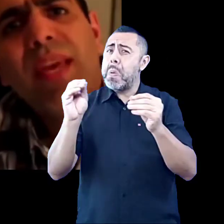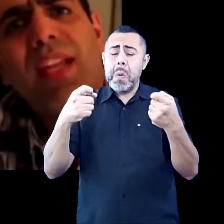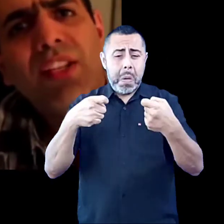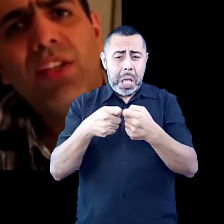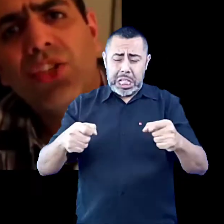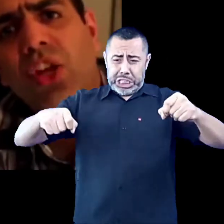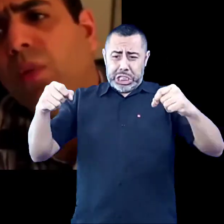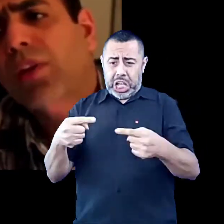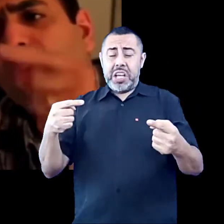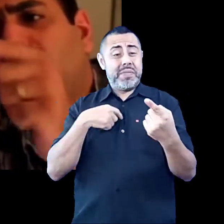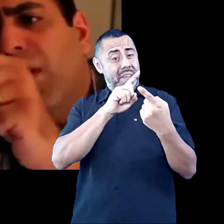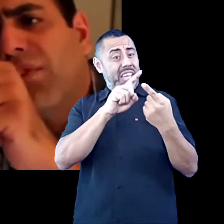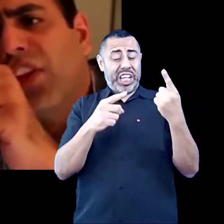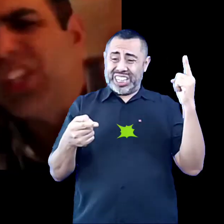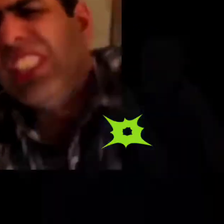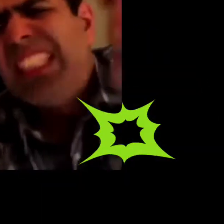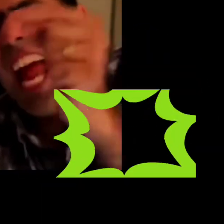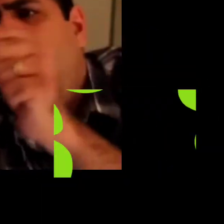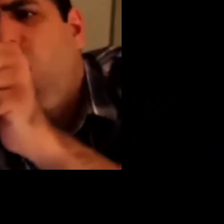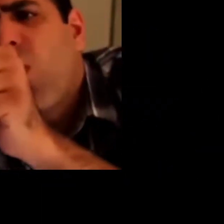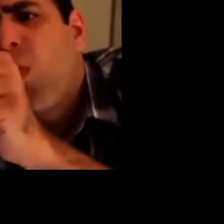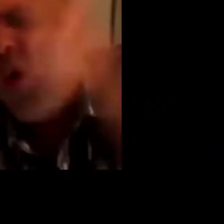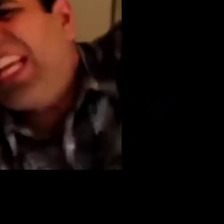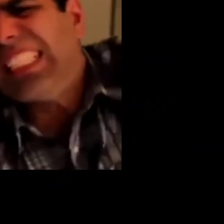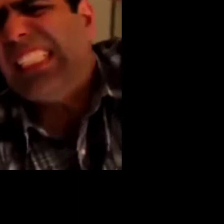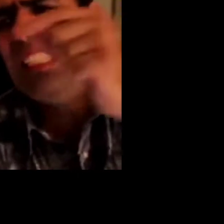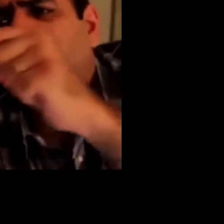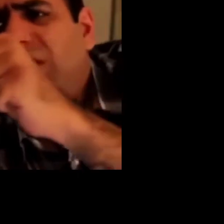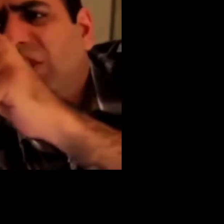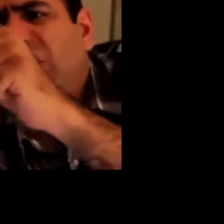It doesn't give me an electrical shock when I do it with my finger. Ow!